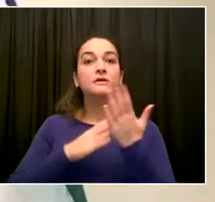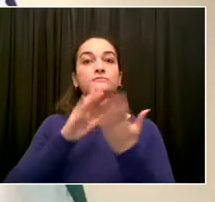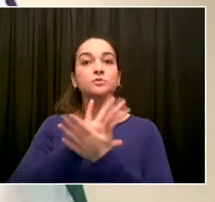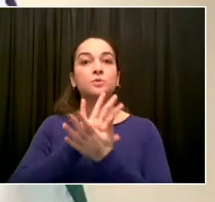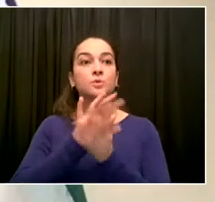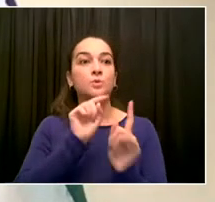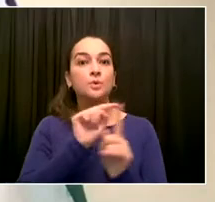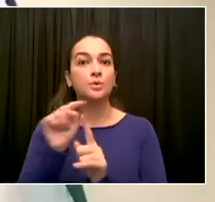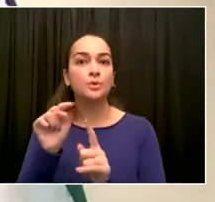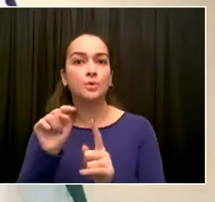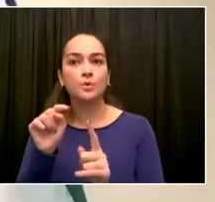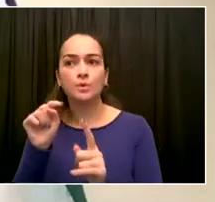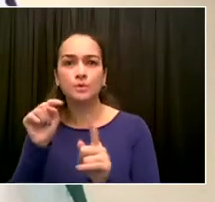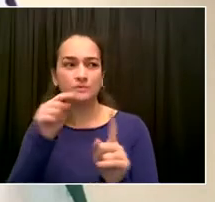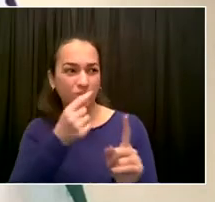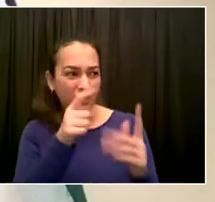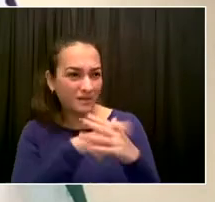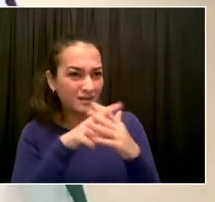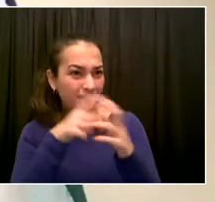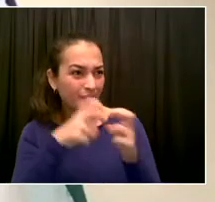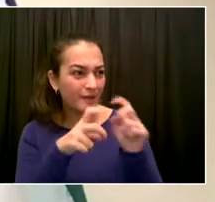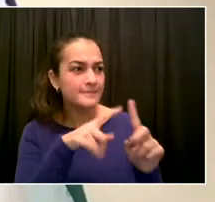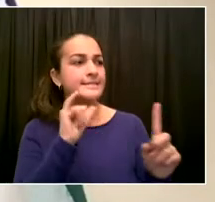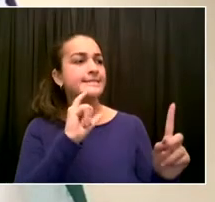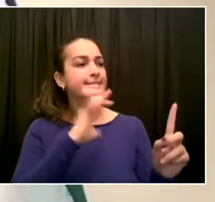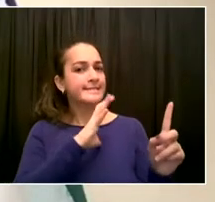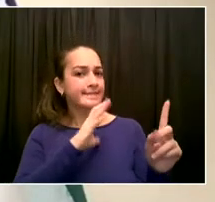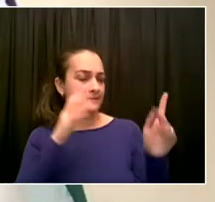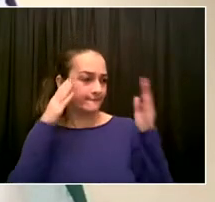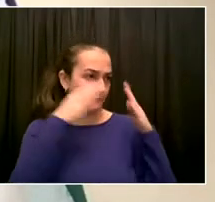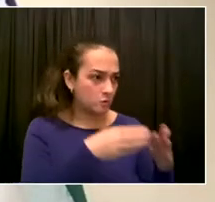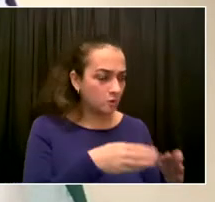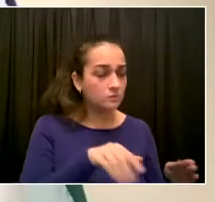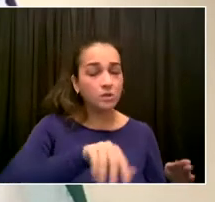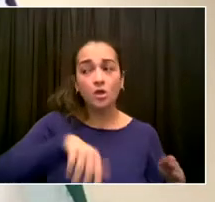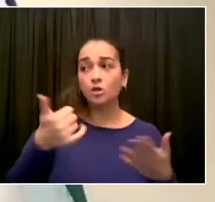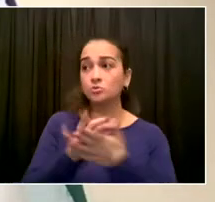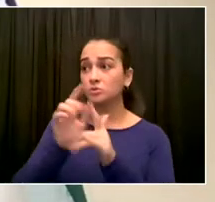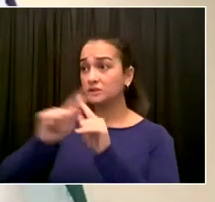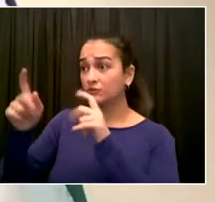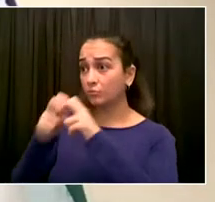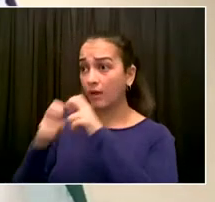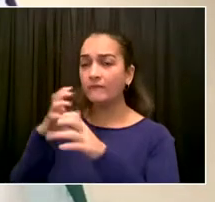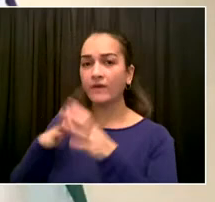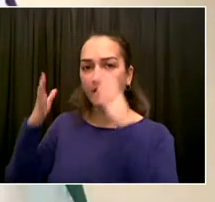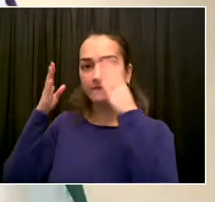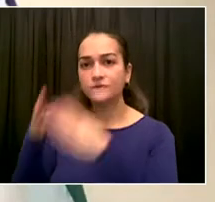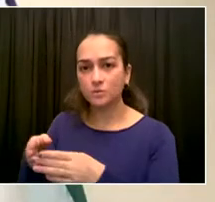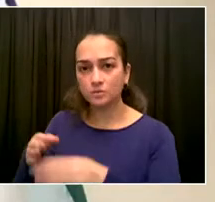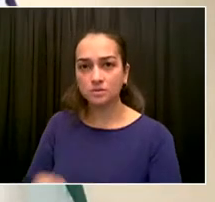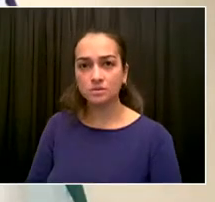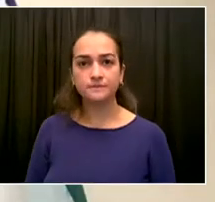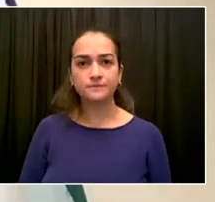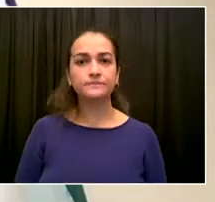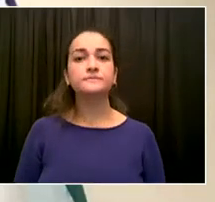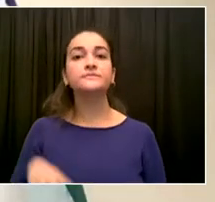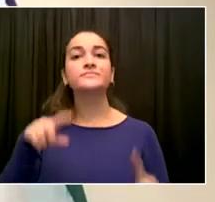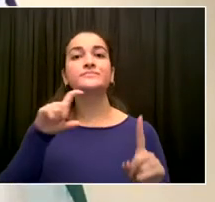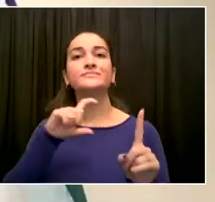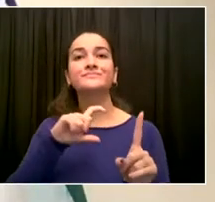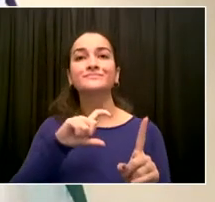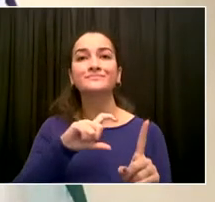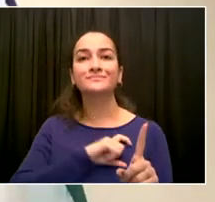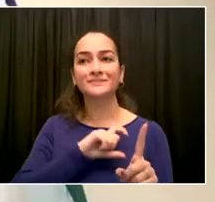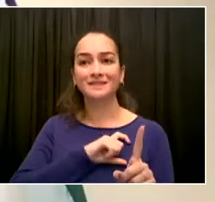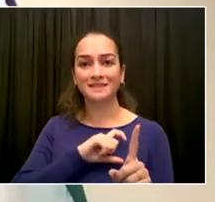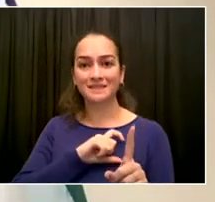our local precincts to just have that exterior presence outside, we'll do that. But one thing I will reassure